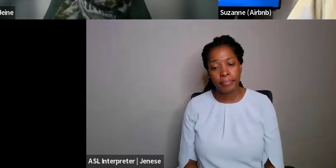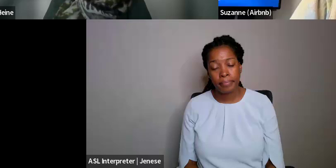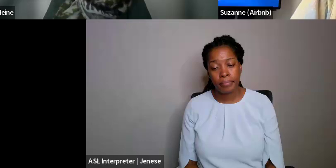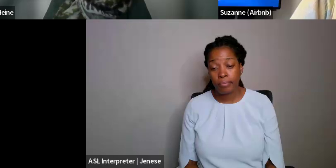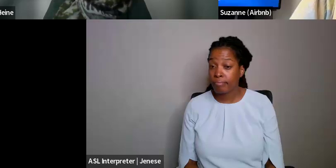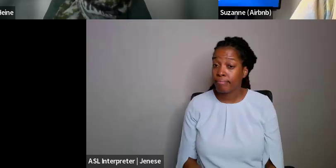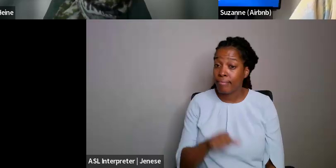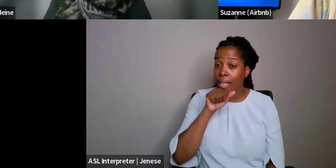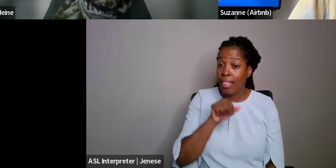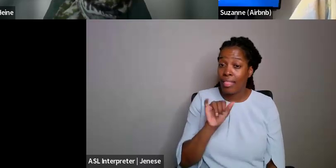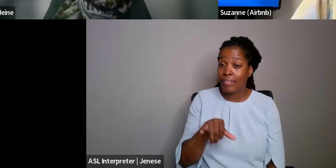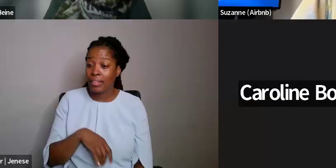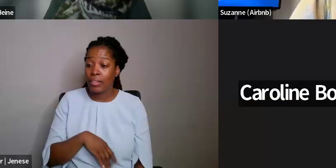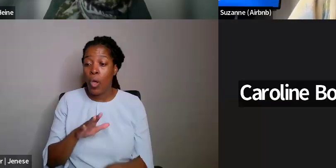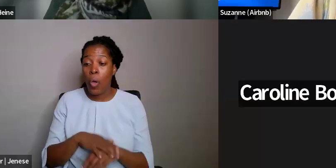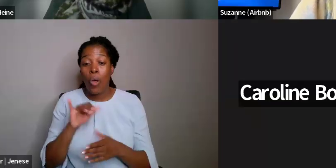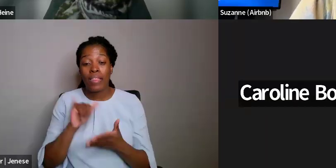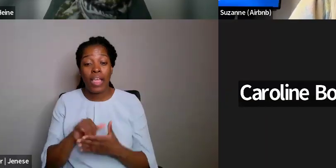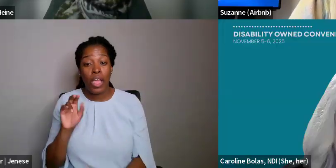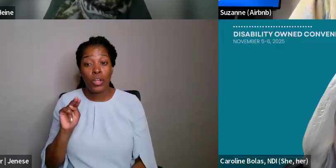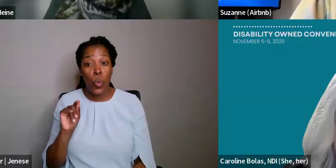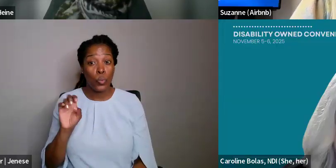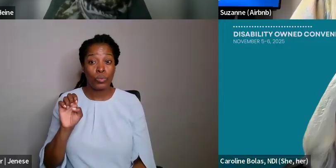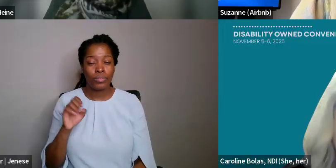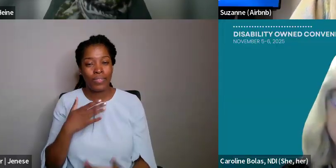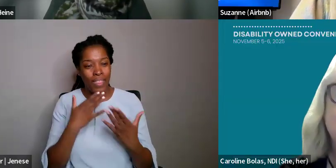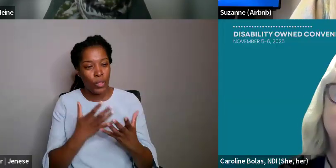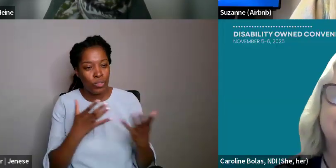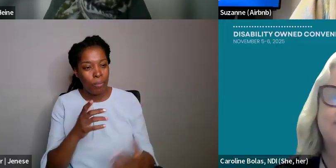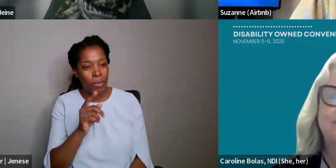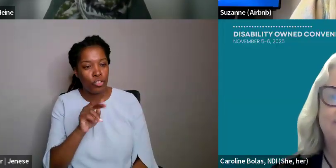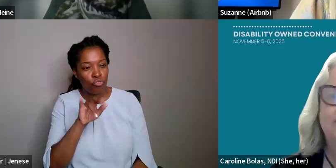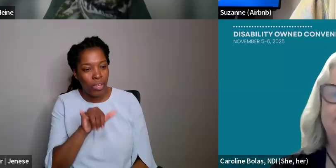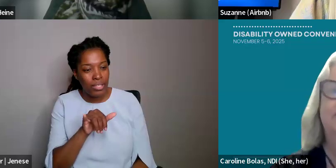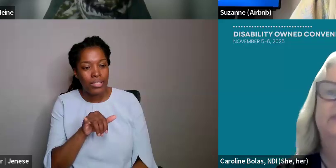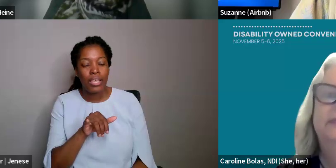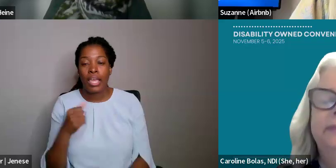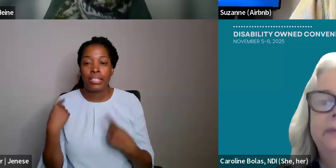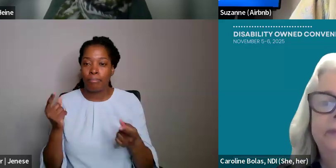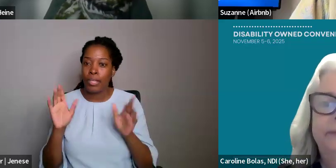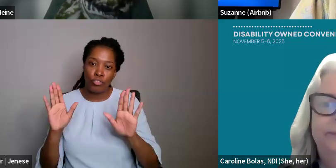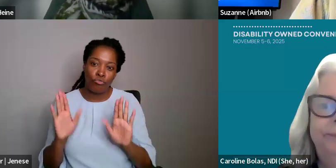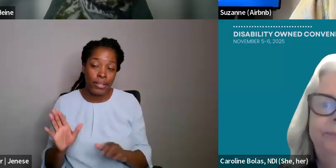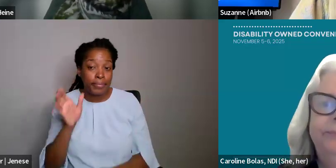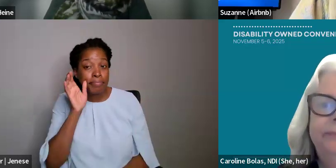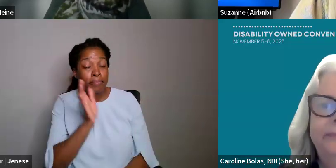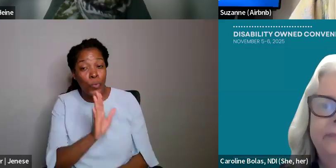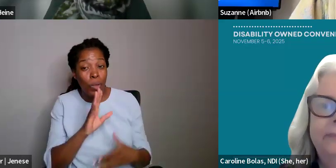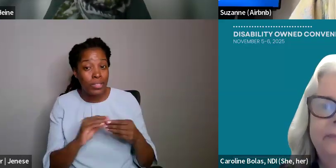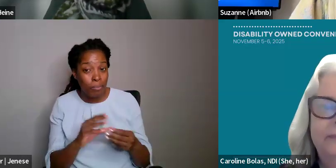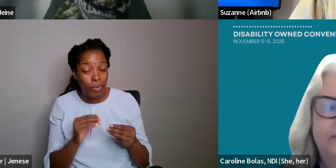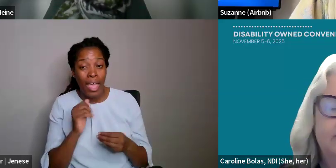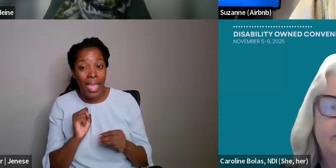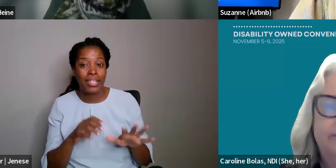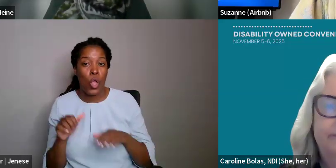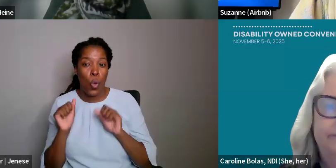that. Right. On that note, thank you so much, Tracy. Honestly, it's been so great to hear your experiences as